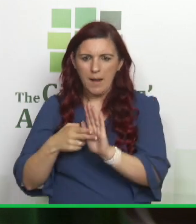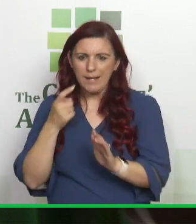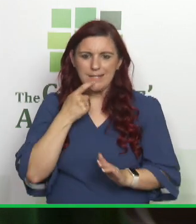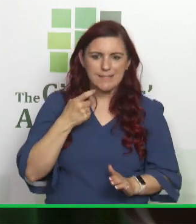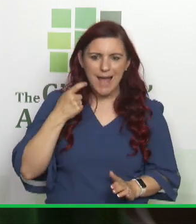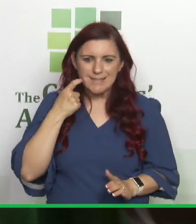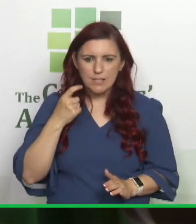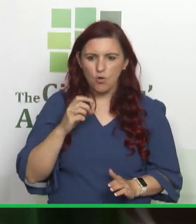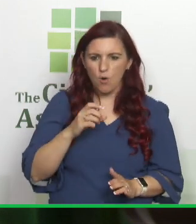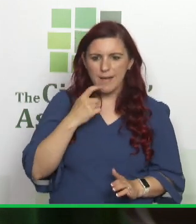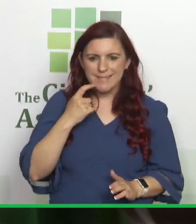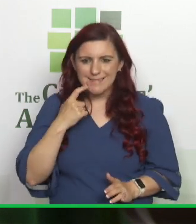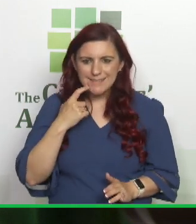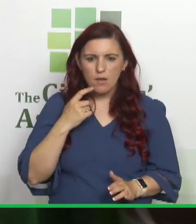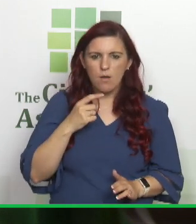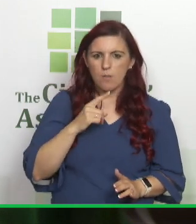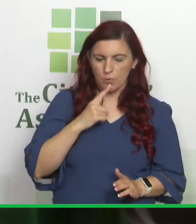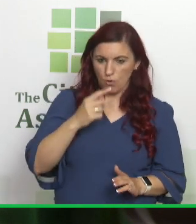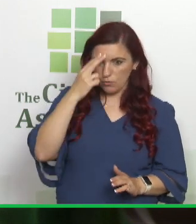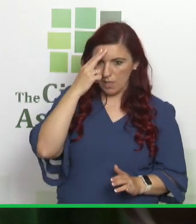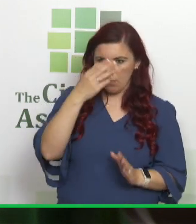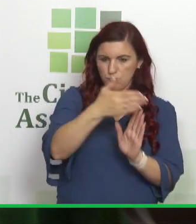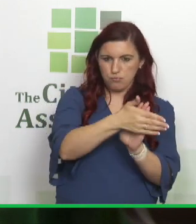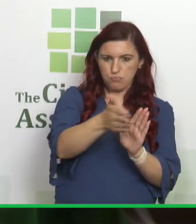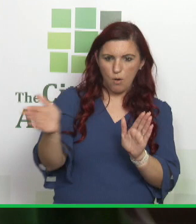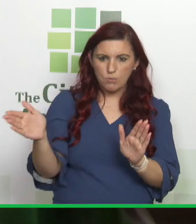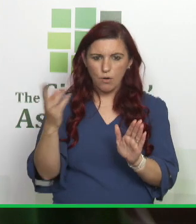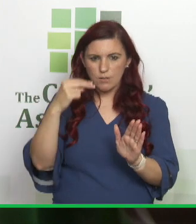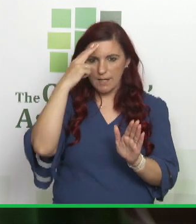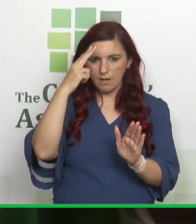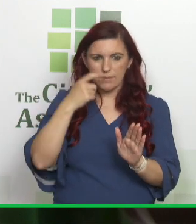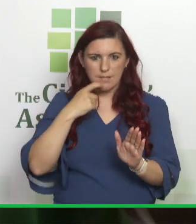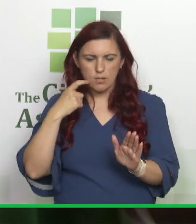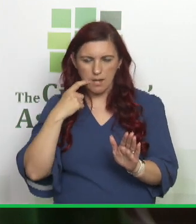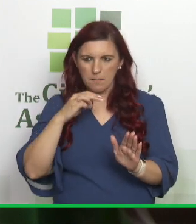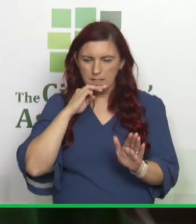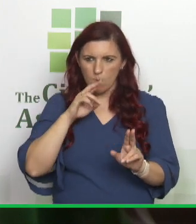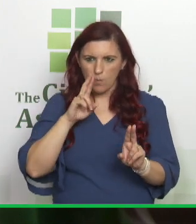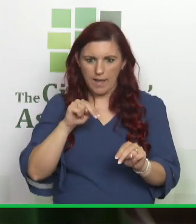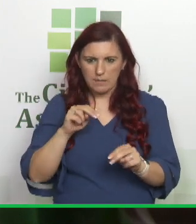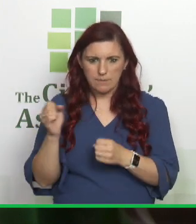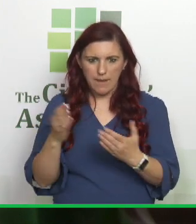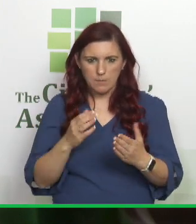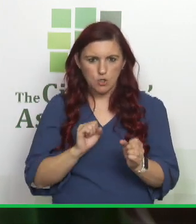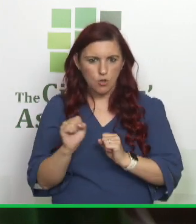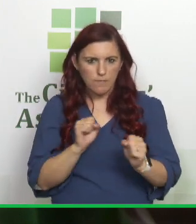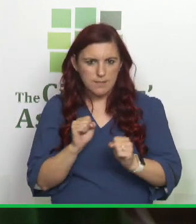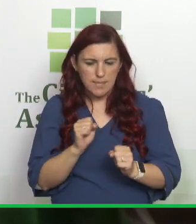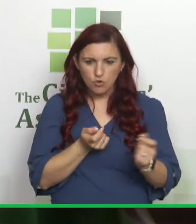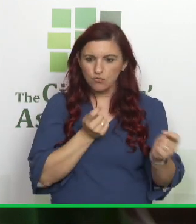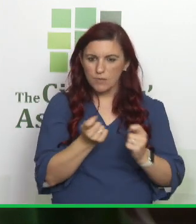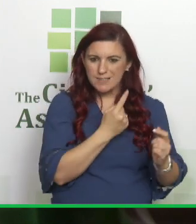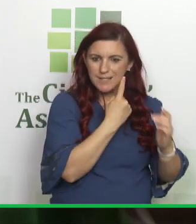addict. However, understanding the why behind addiction requires us to develop services that treat each person as an